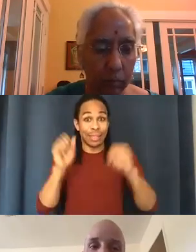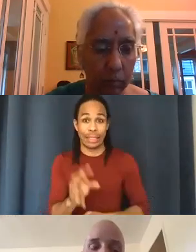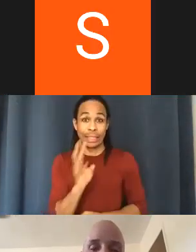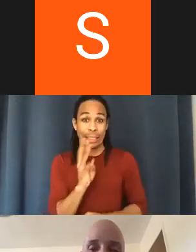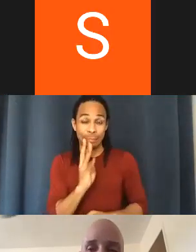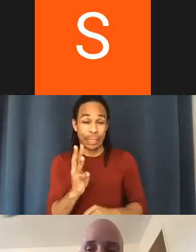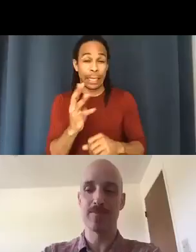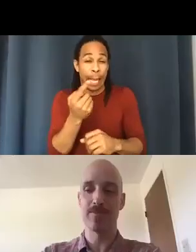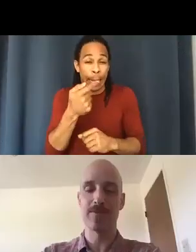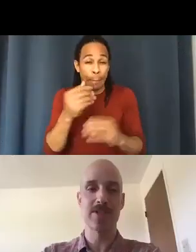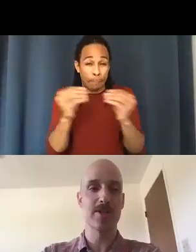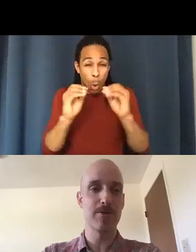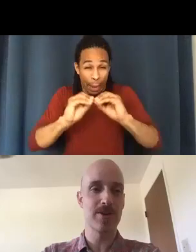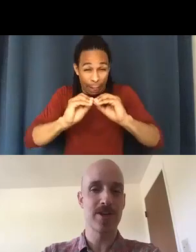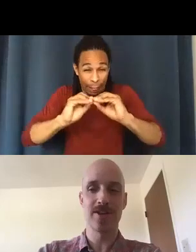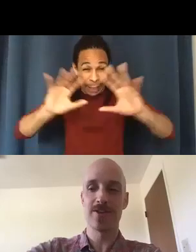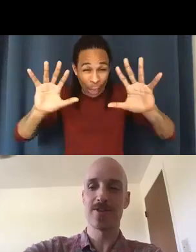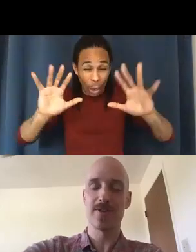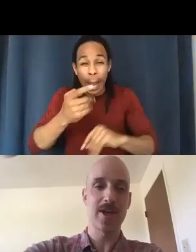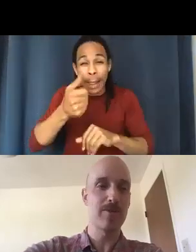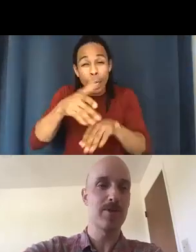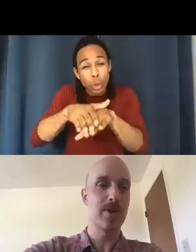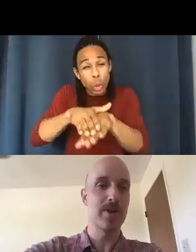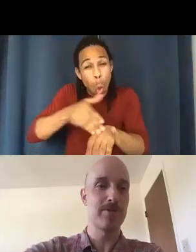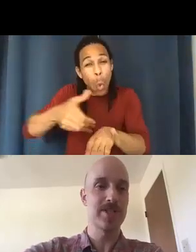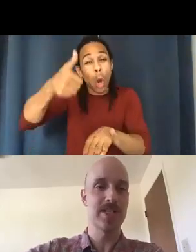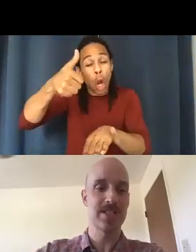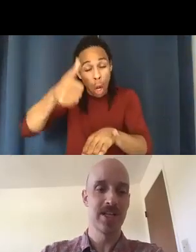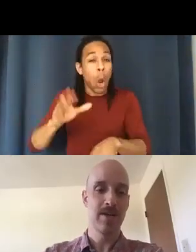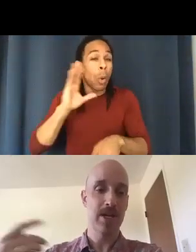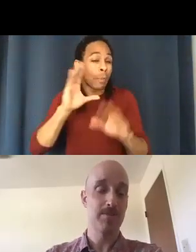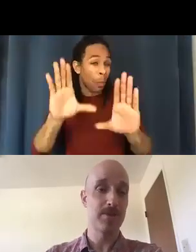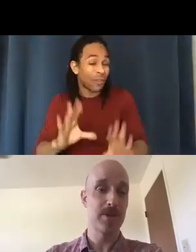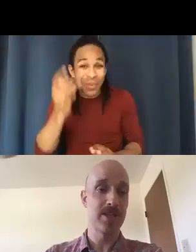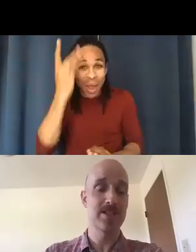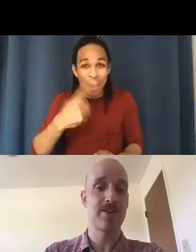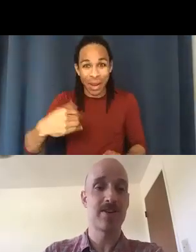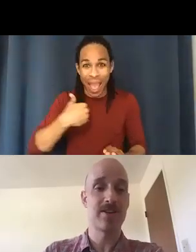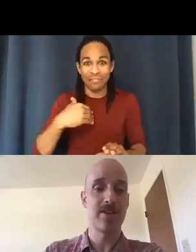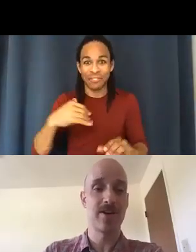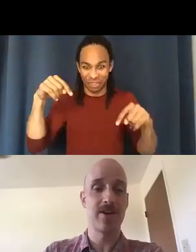and a tiny bit slower than they're used to, that would be wonderful, since many people on this